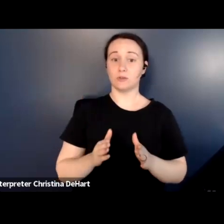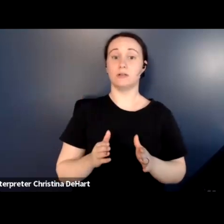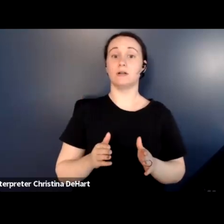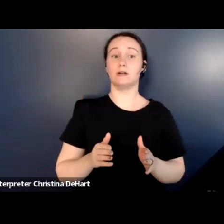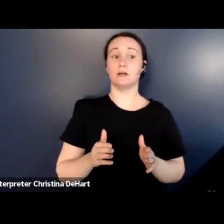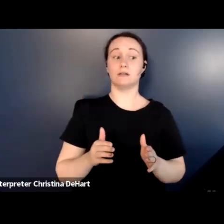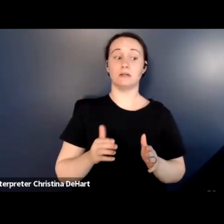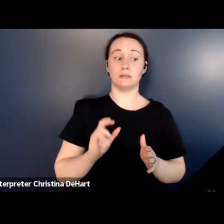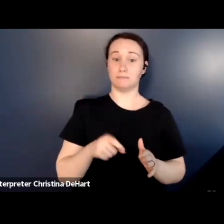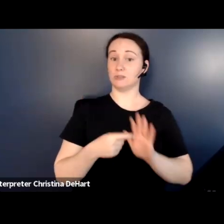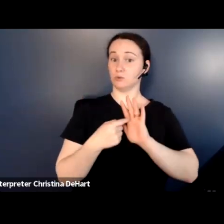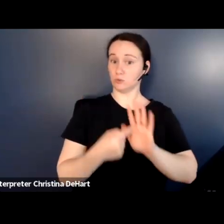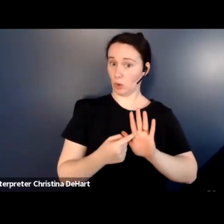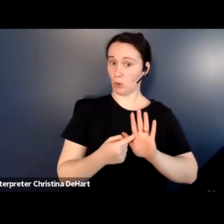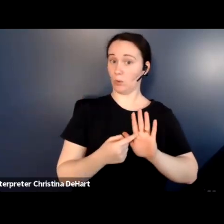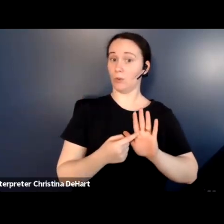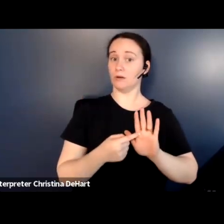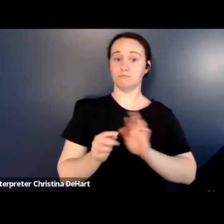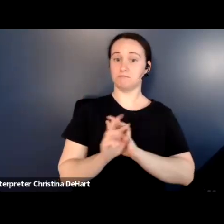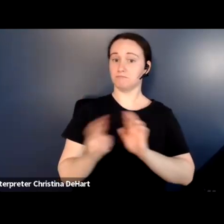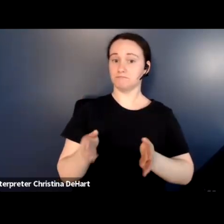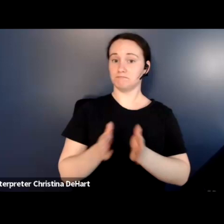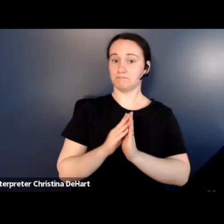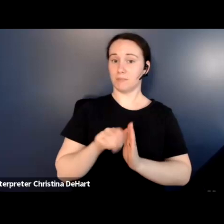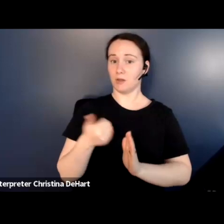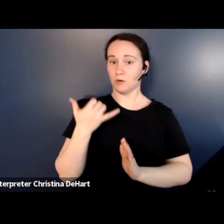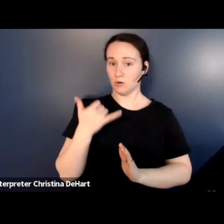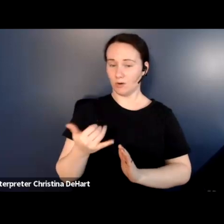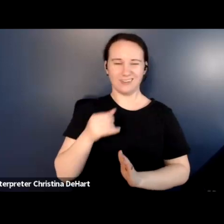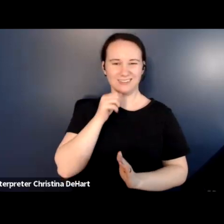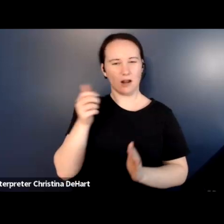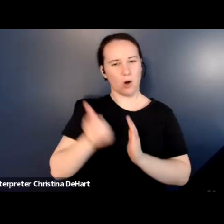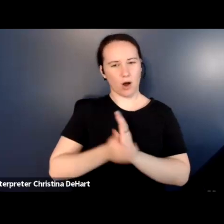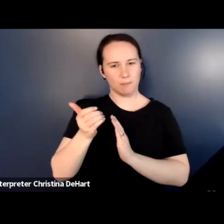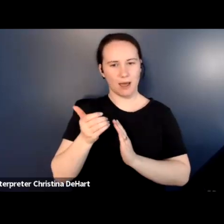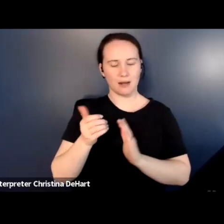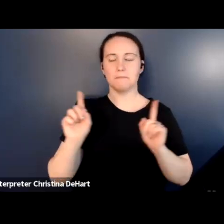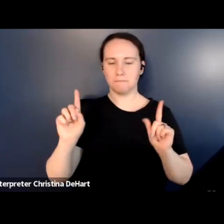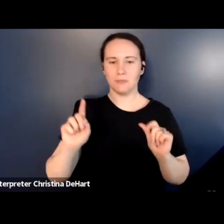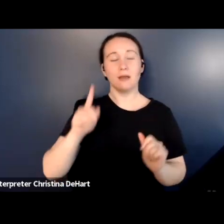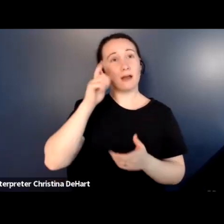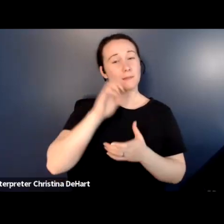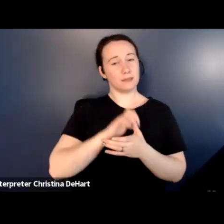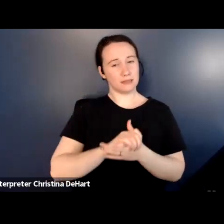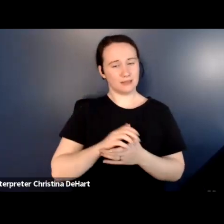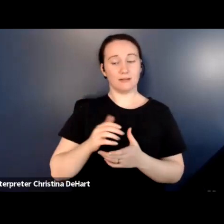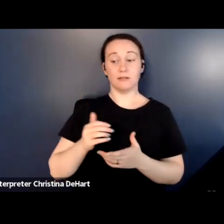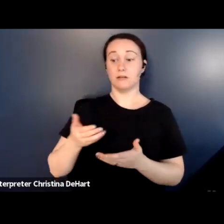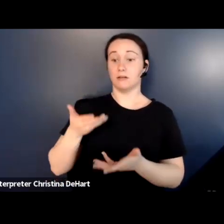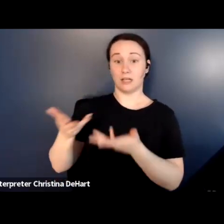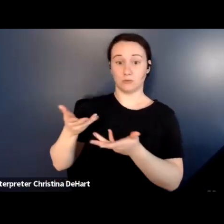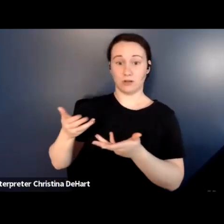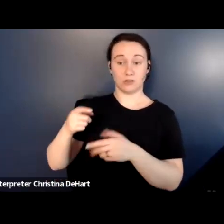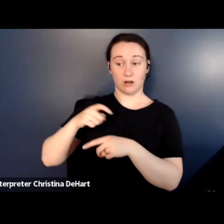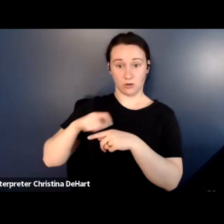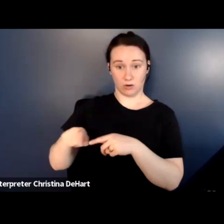is not automatic once they hang up. I believe there is some after call wrap